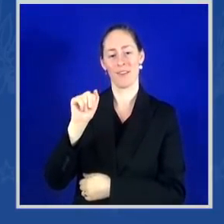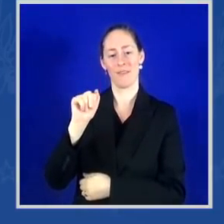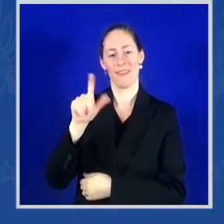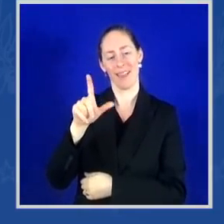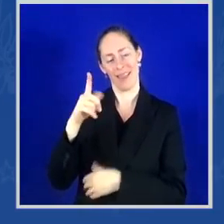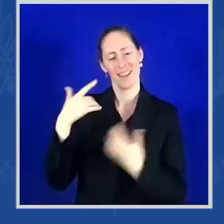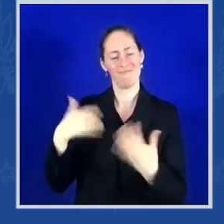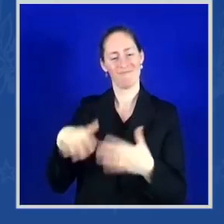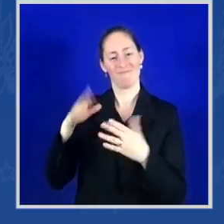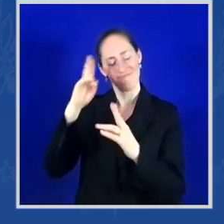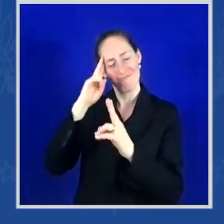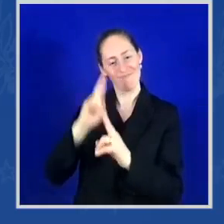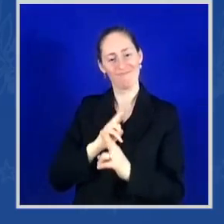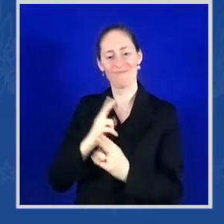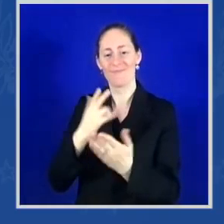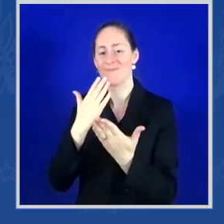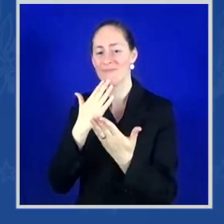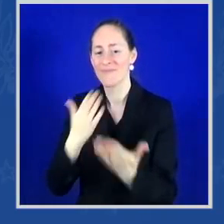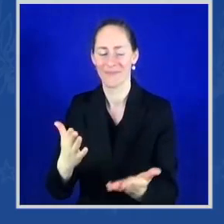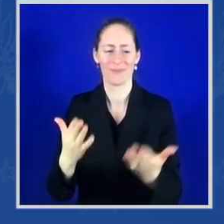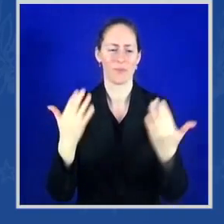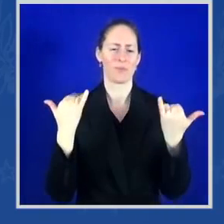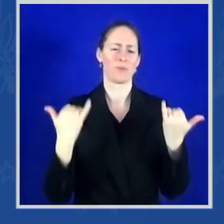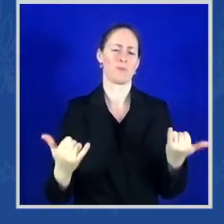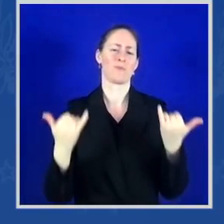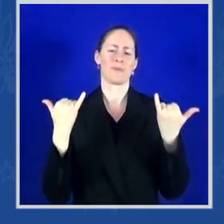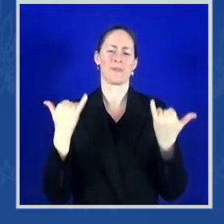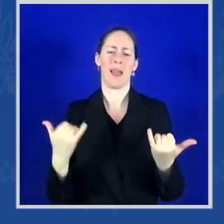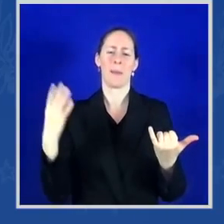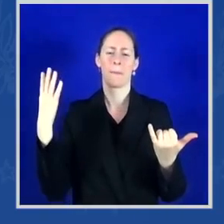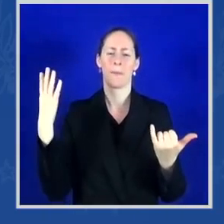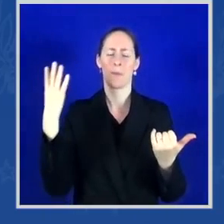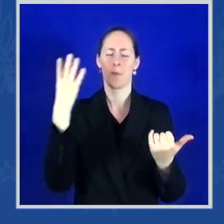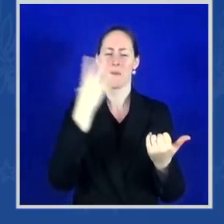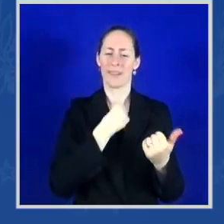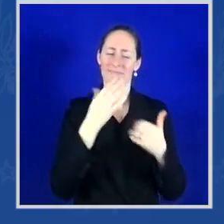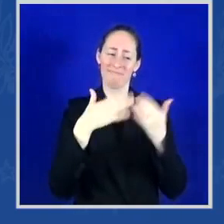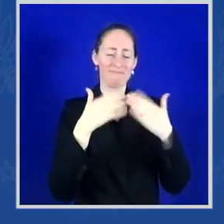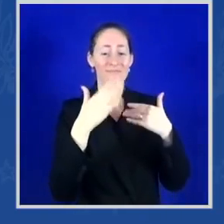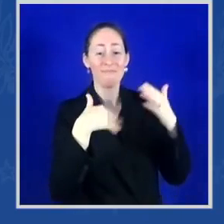President. With that big smile of yours, it certainly is warm here.